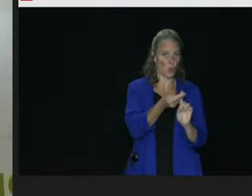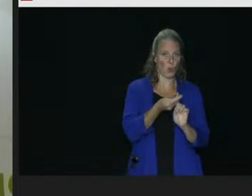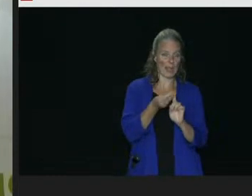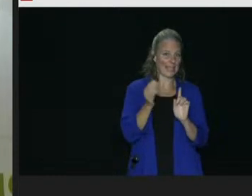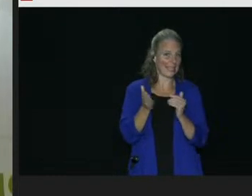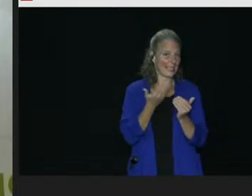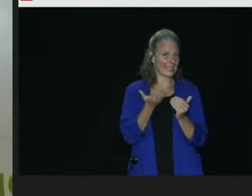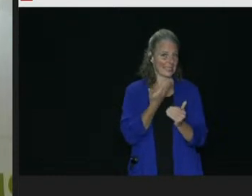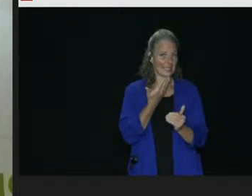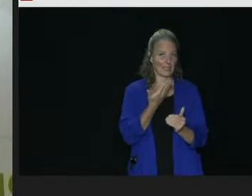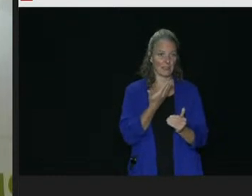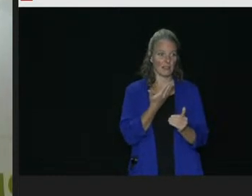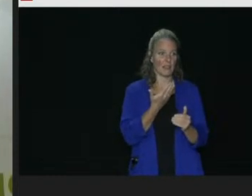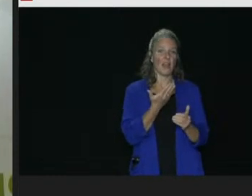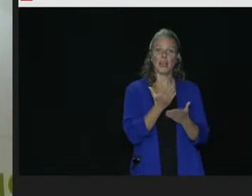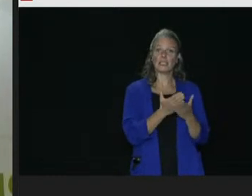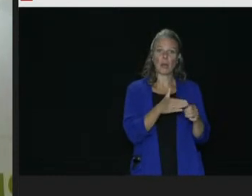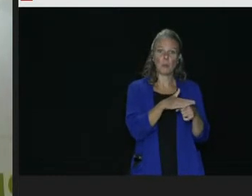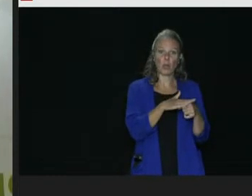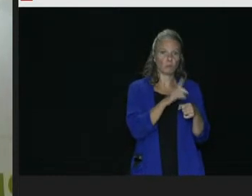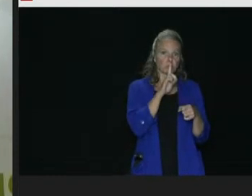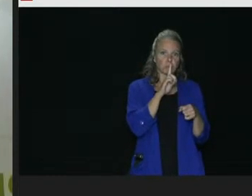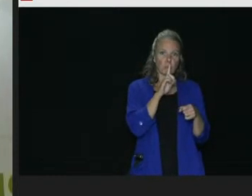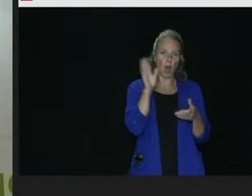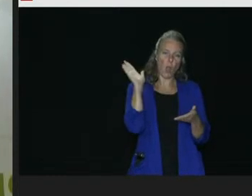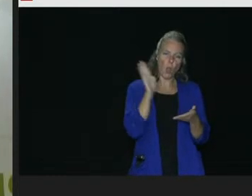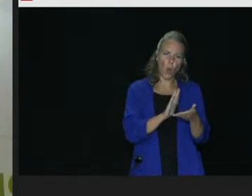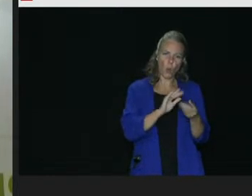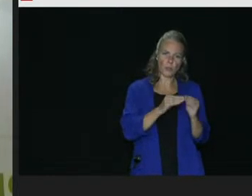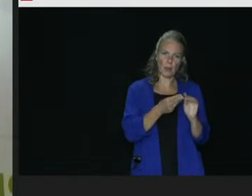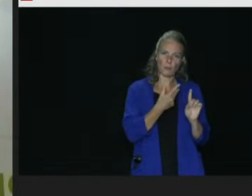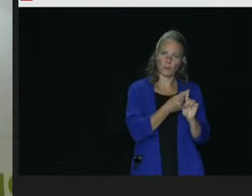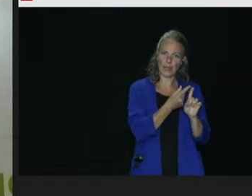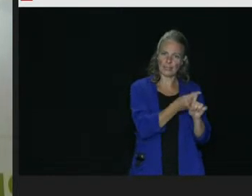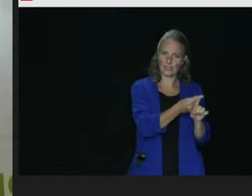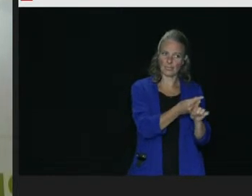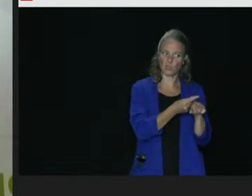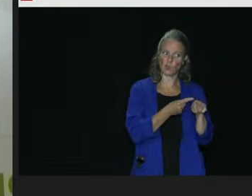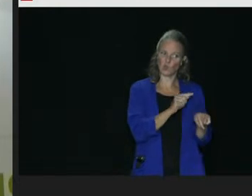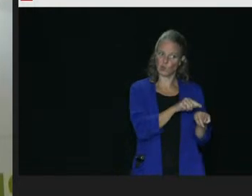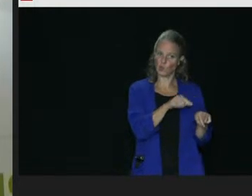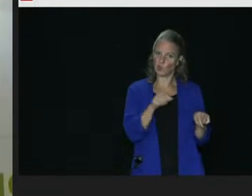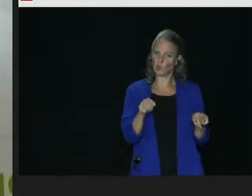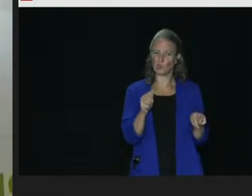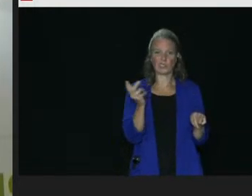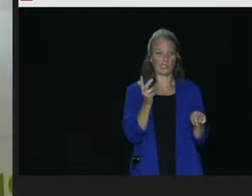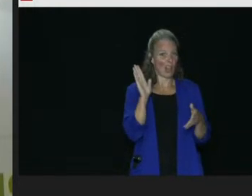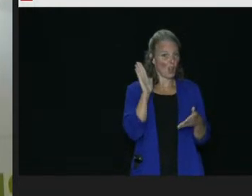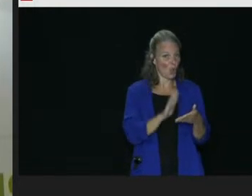of under-immunization in those areas. And I think,